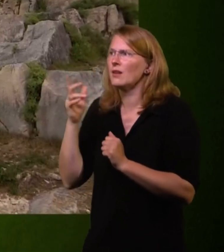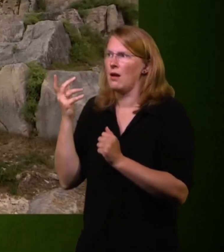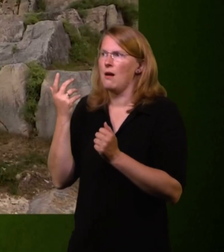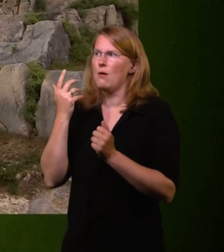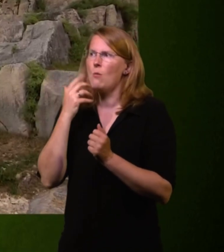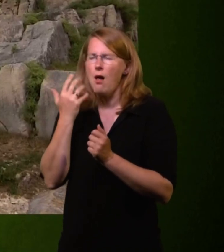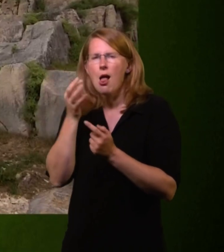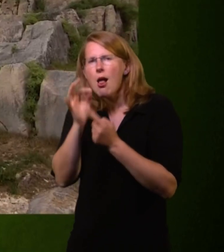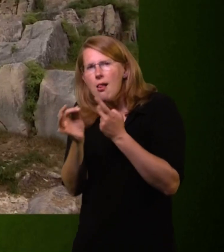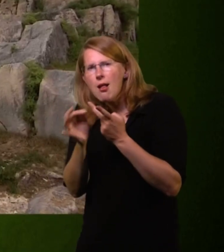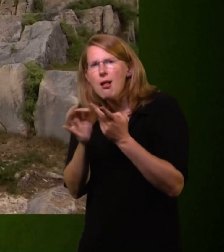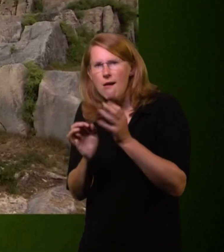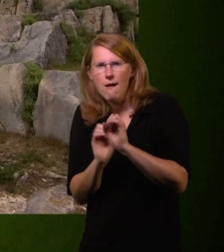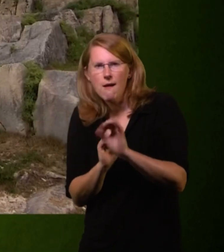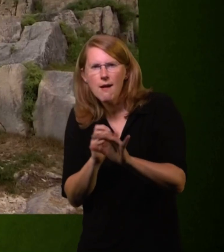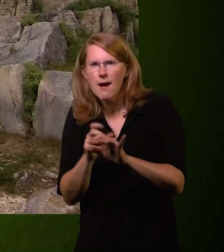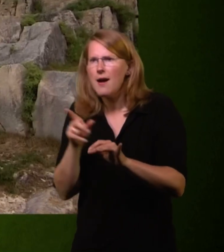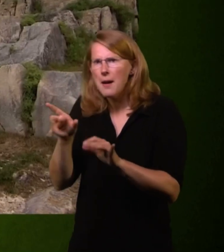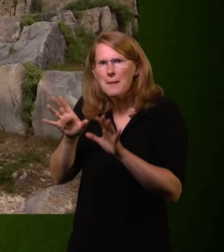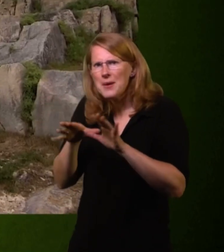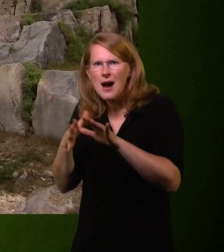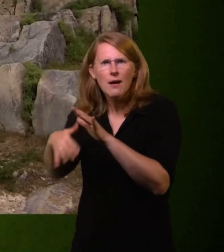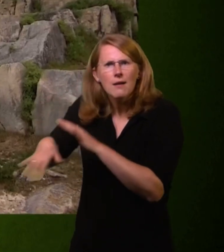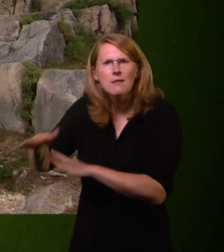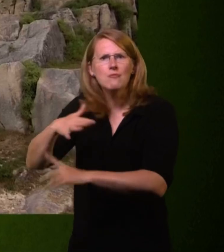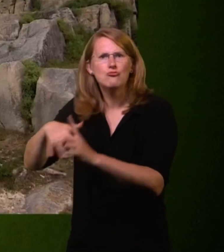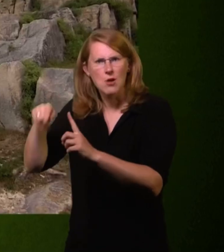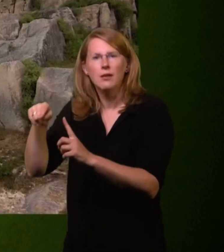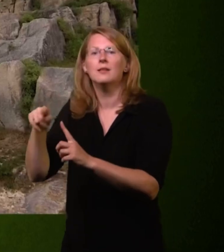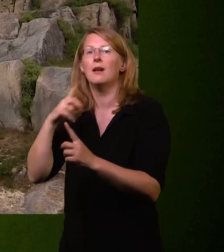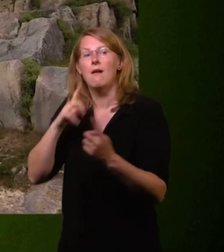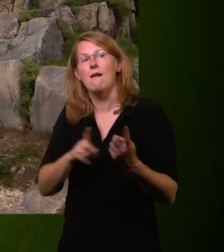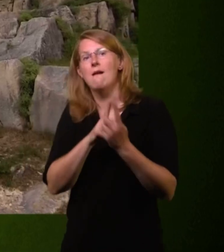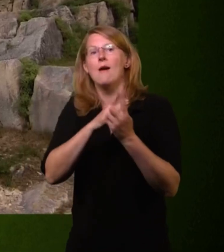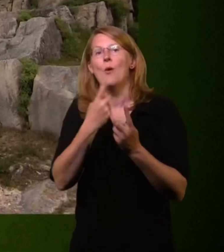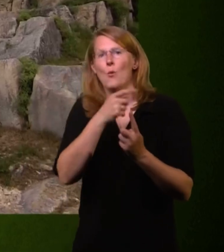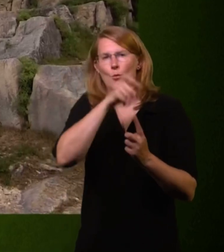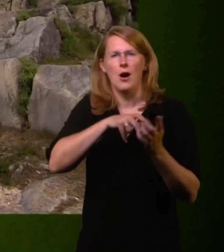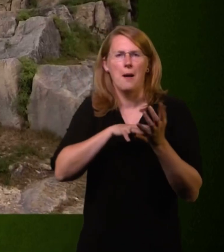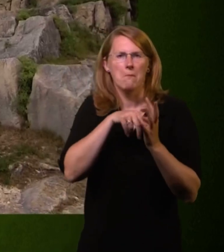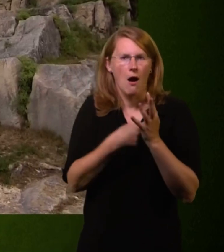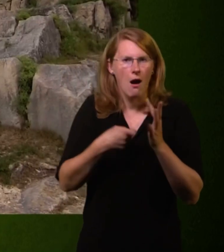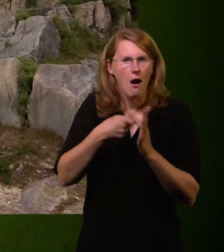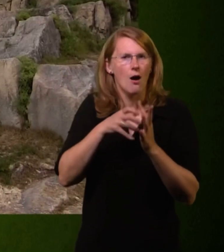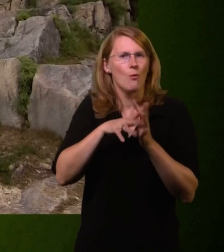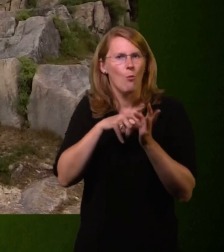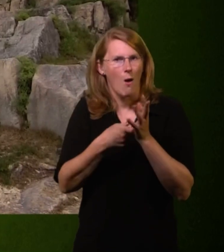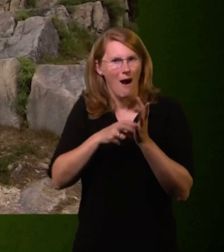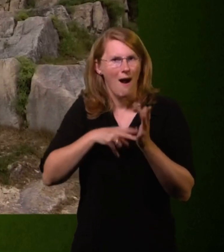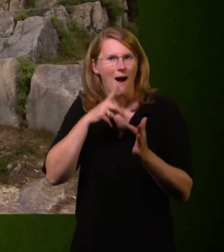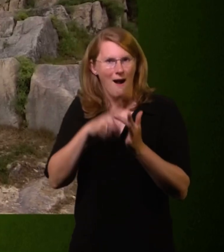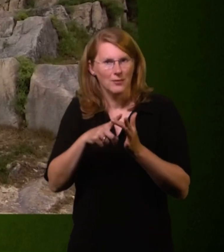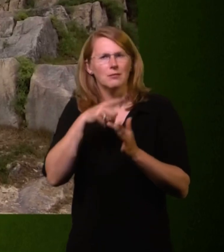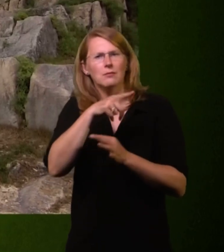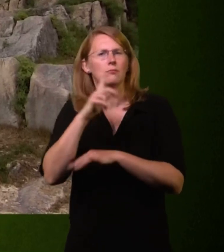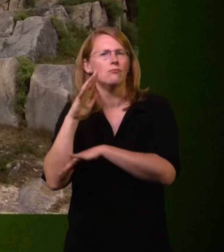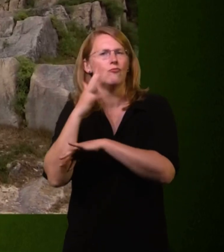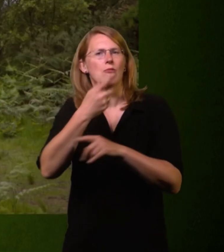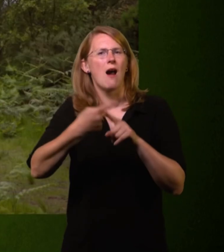whole Purbeck area, I met up with Mark Warne from Forestry England to learn a little bit about how they're using this changing